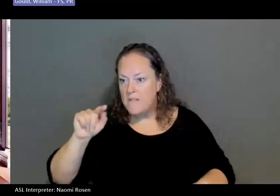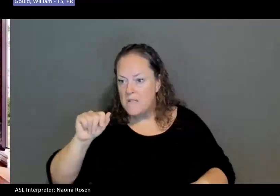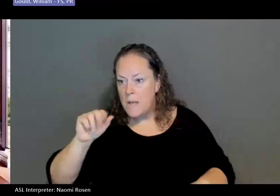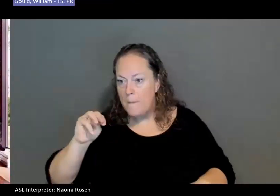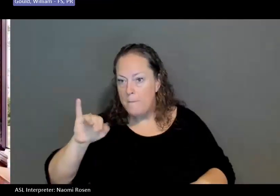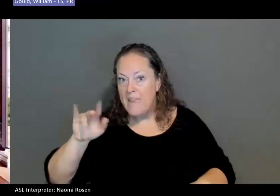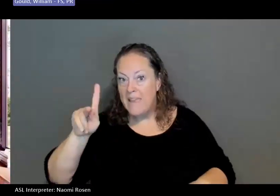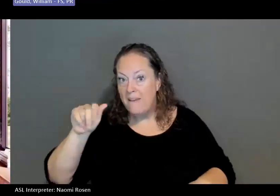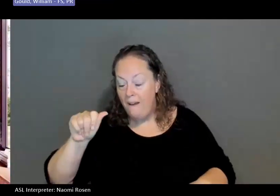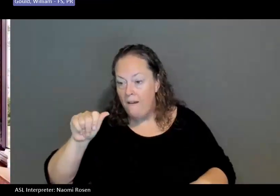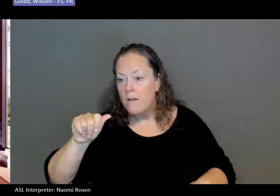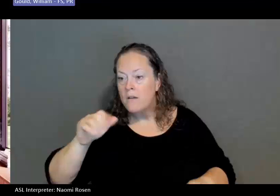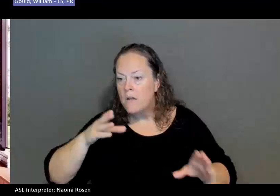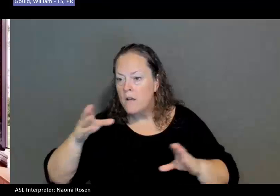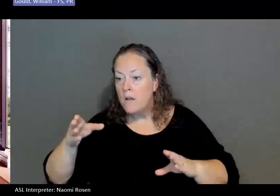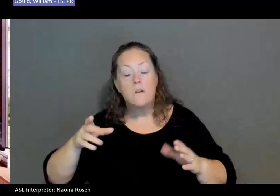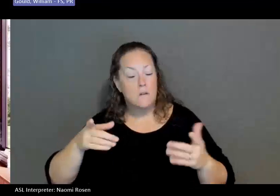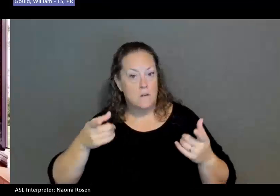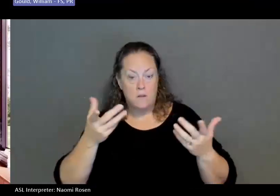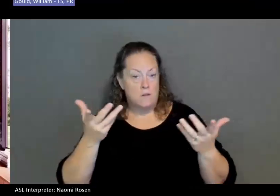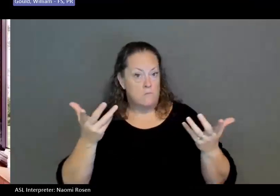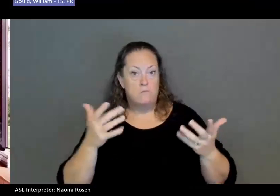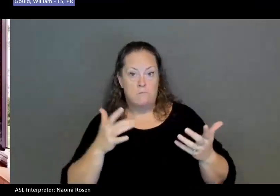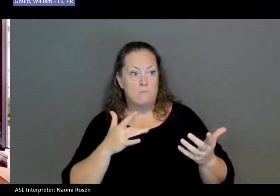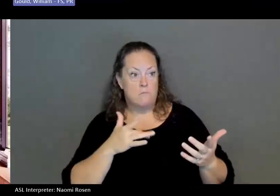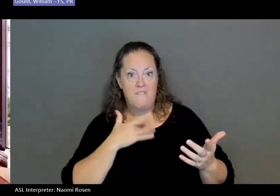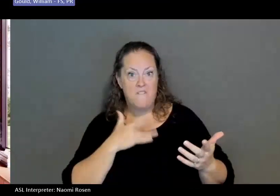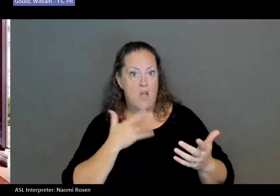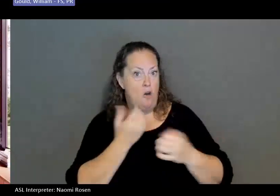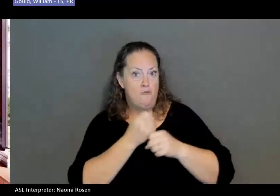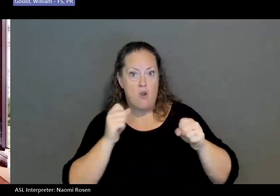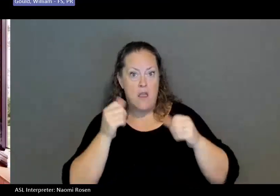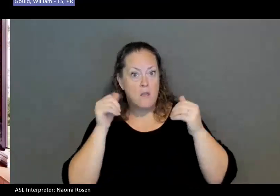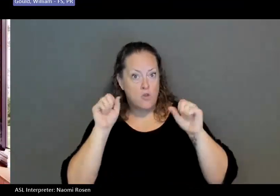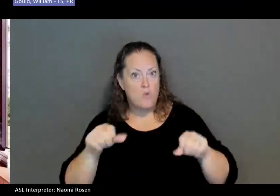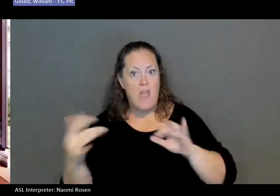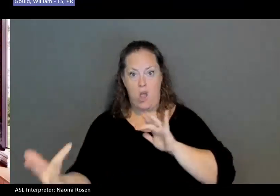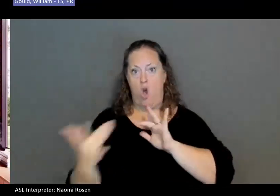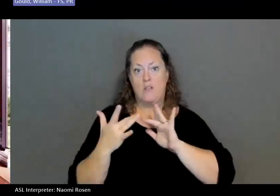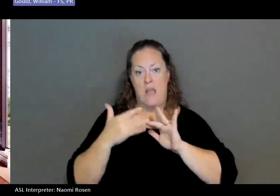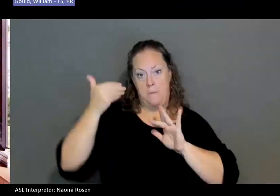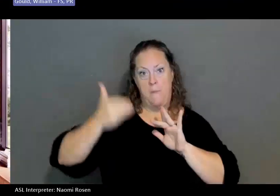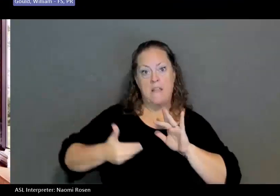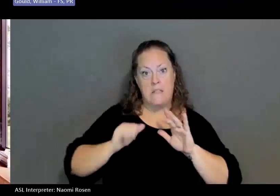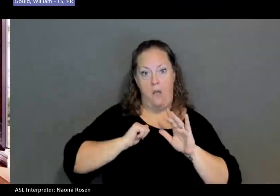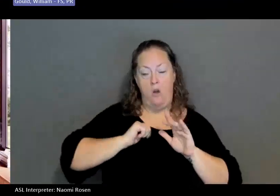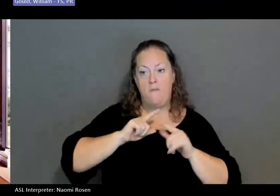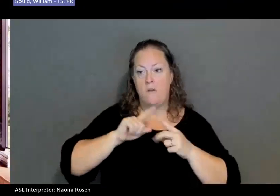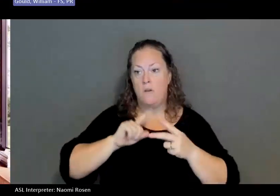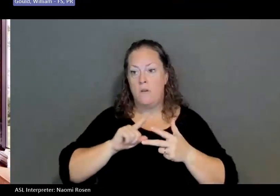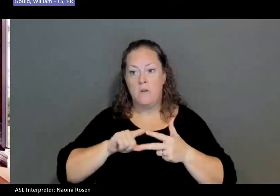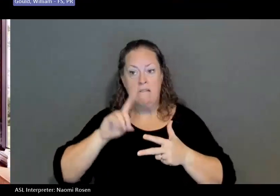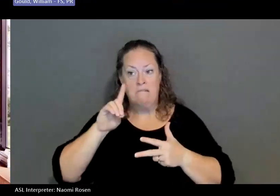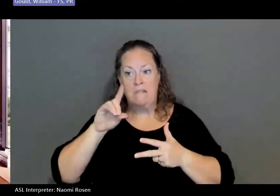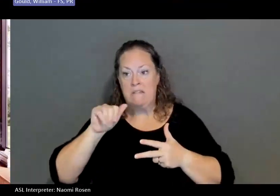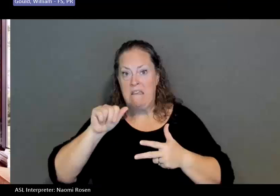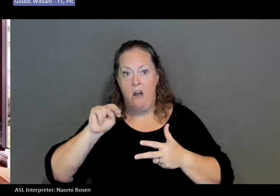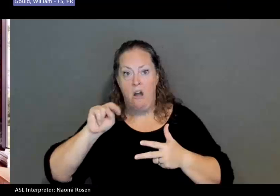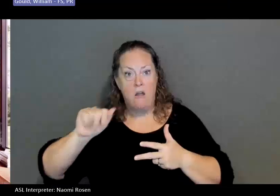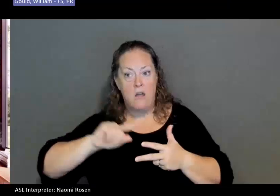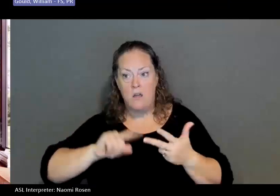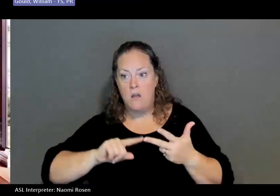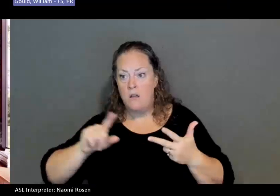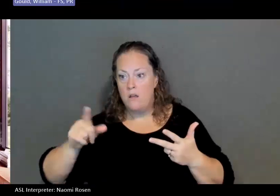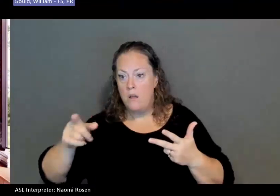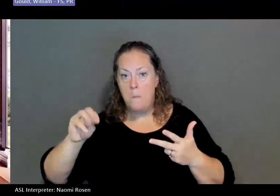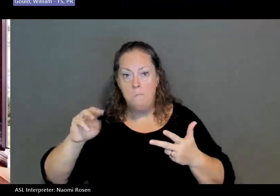and feel free to, you can contact myself, Diana, Silmarie, all of us work